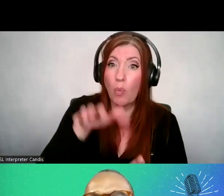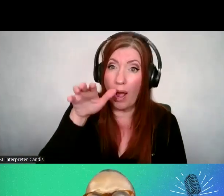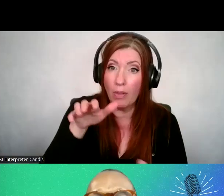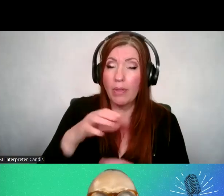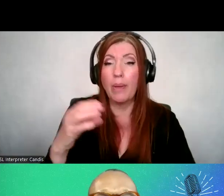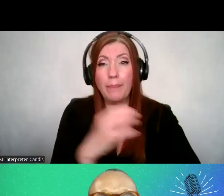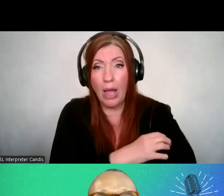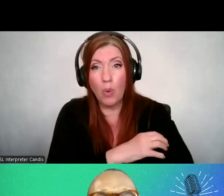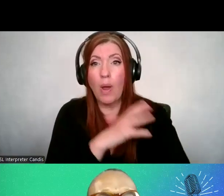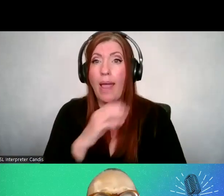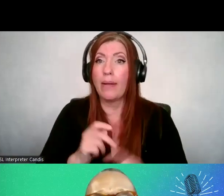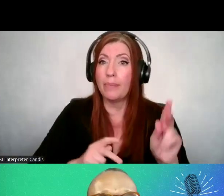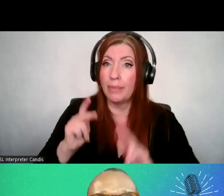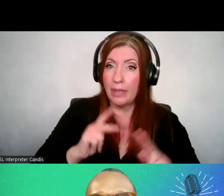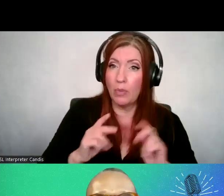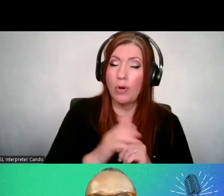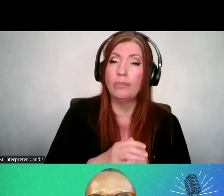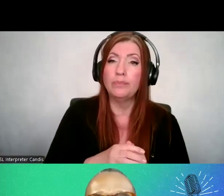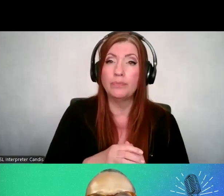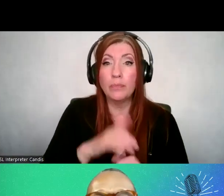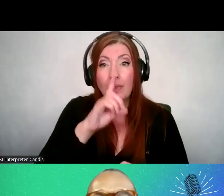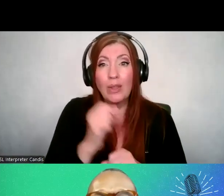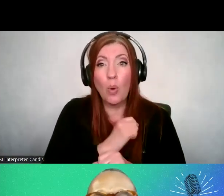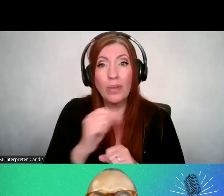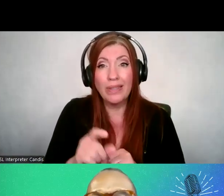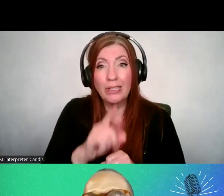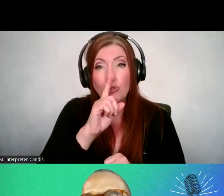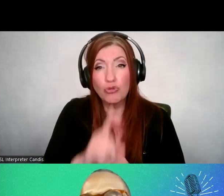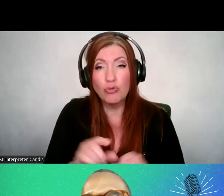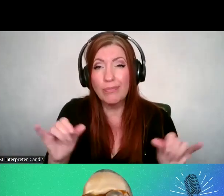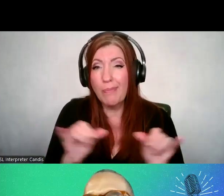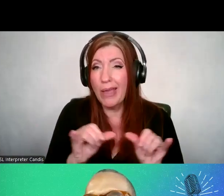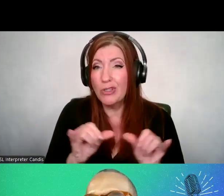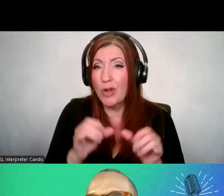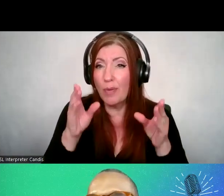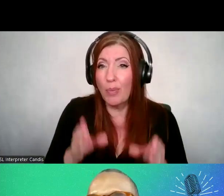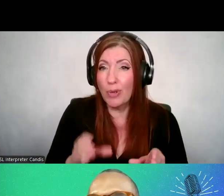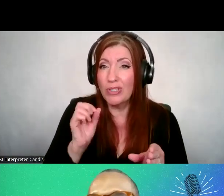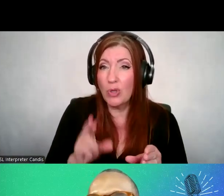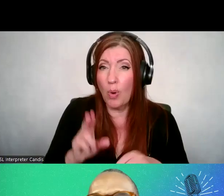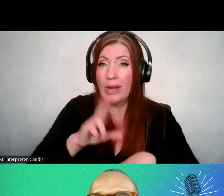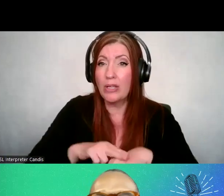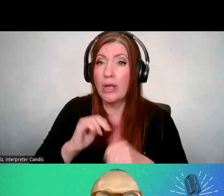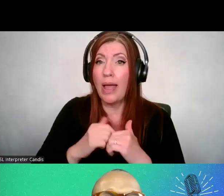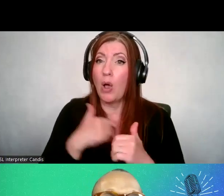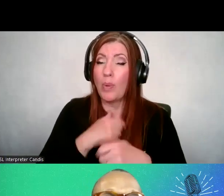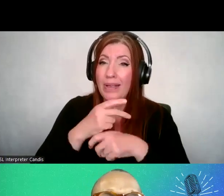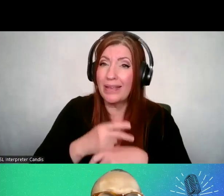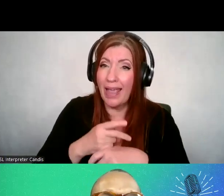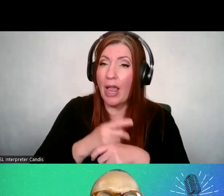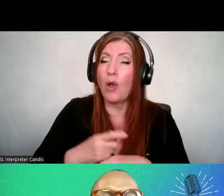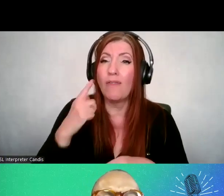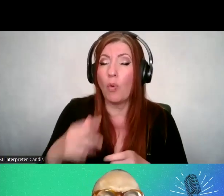power, and people, when the only true measure of an individual or nation is how we care for the least among